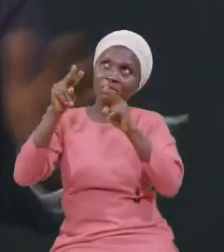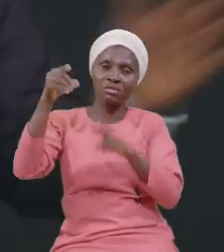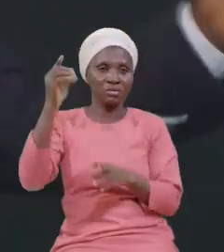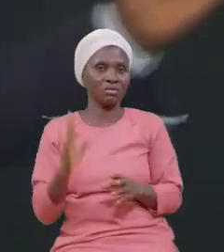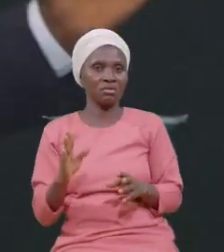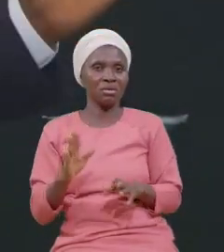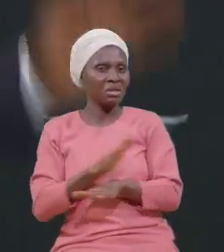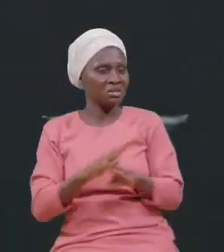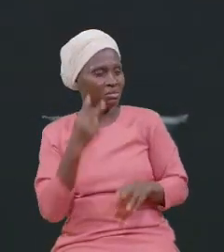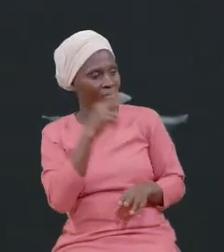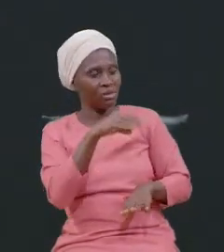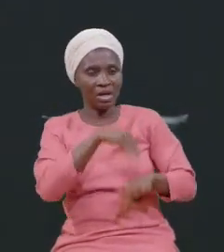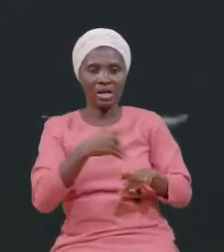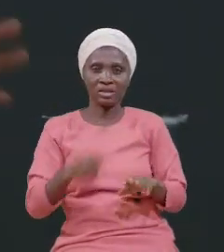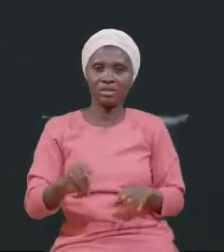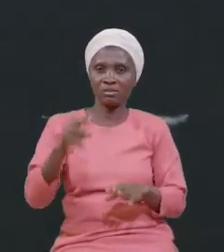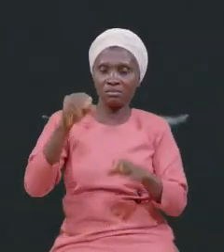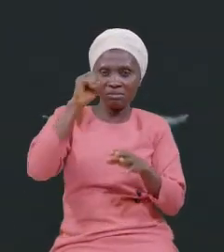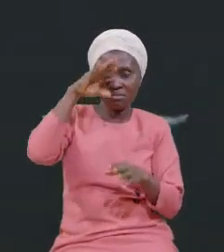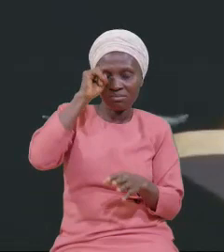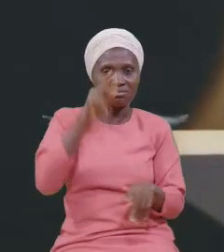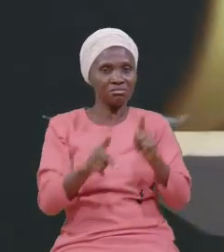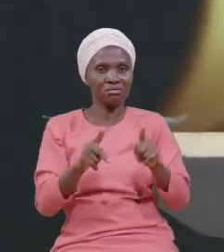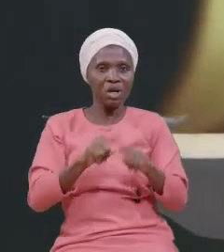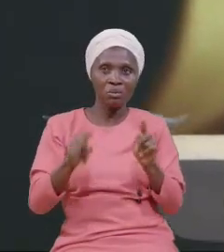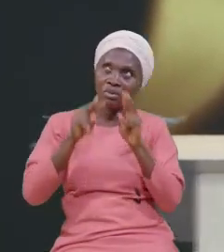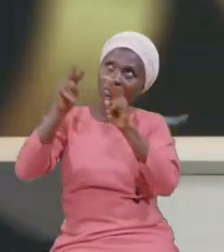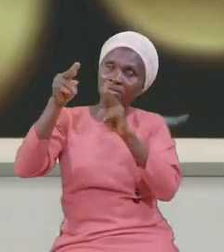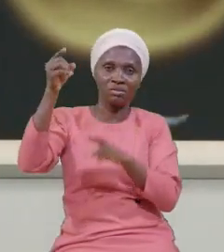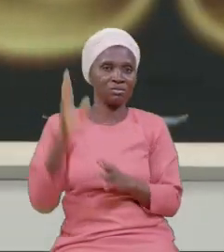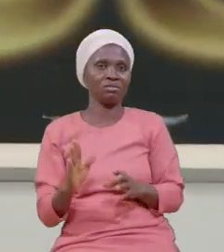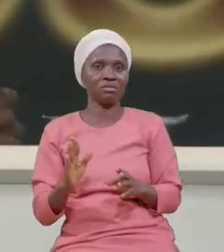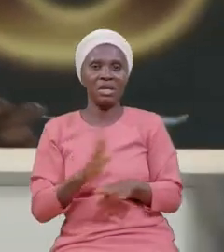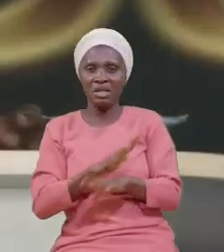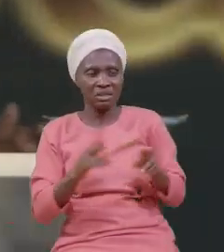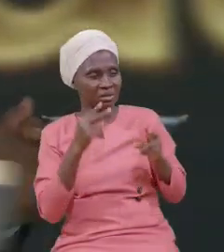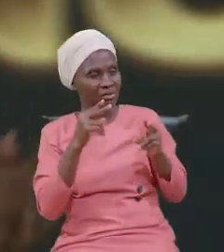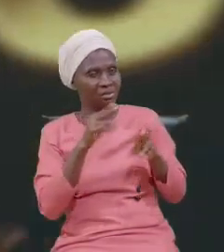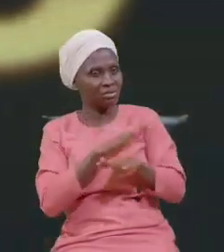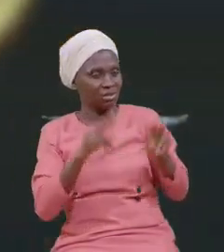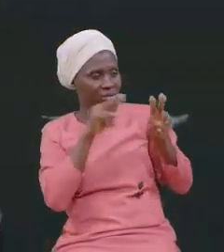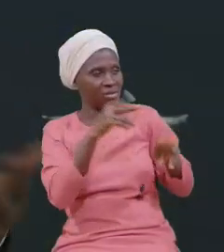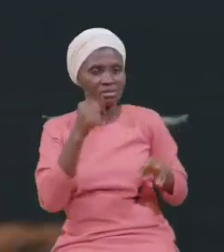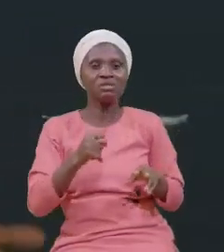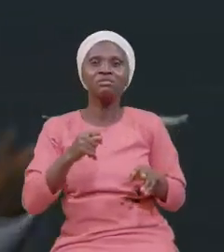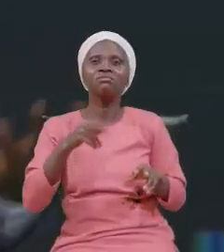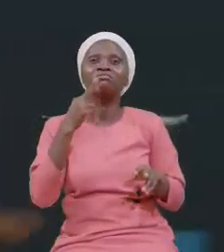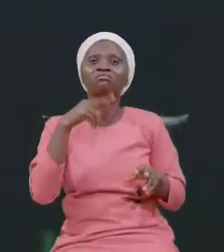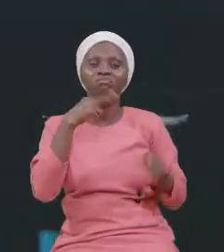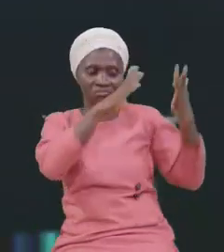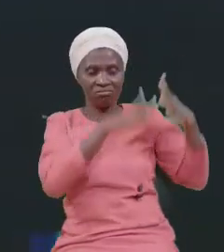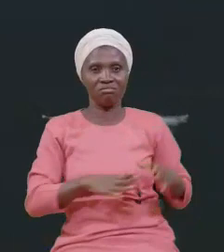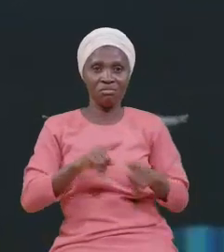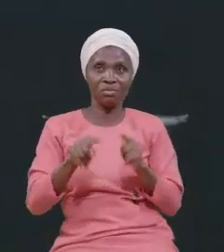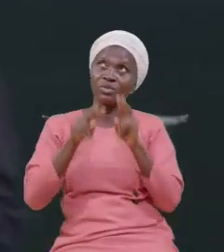the invisible. Before the Red Sea, he didn't see the Red Sea, he saw the invisible. And when you come to prayer